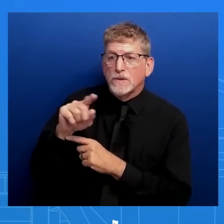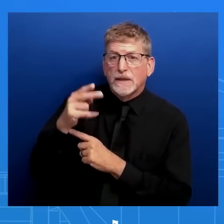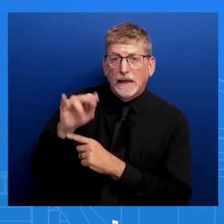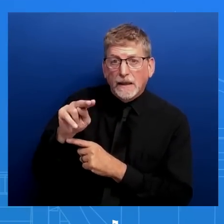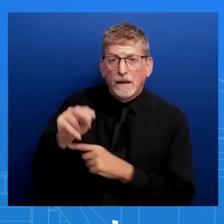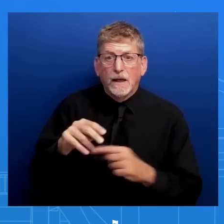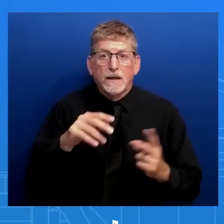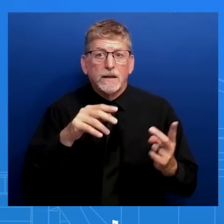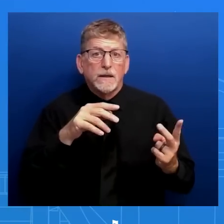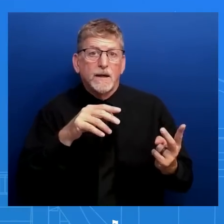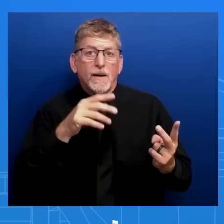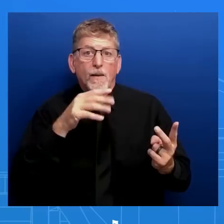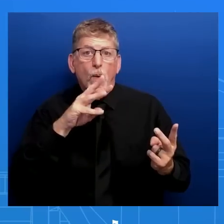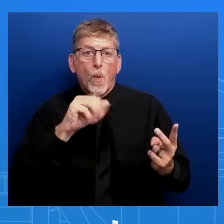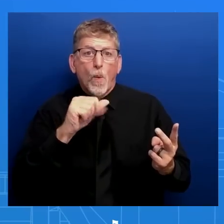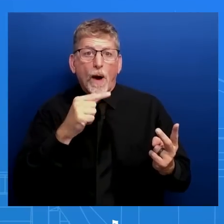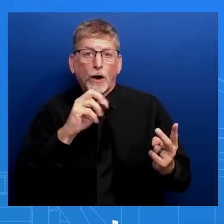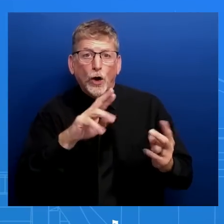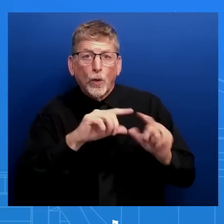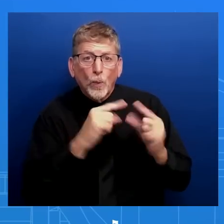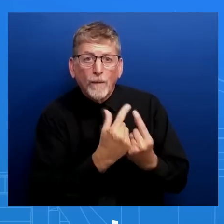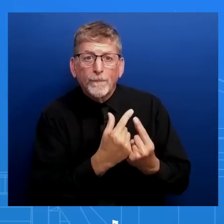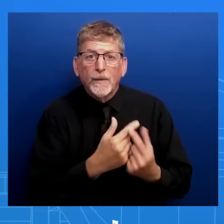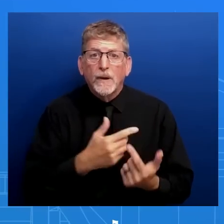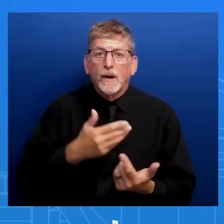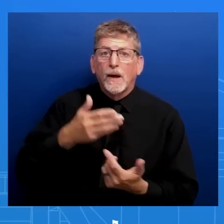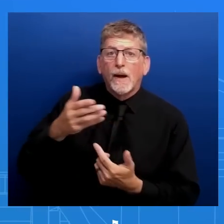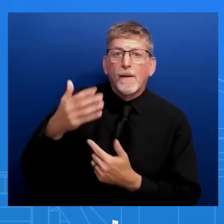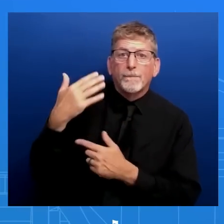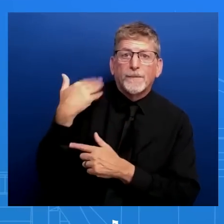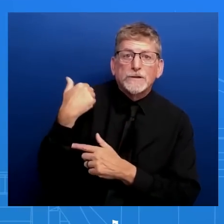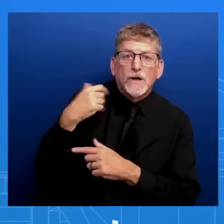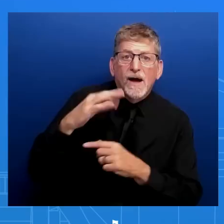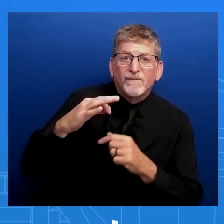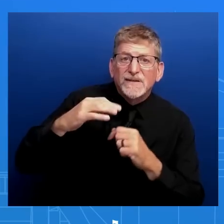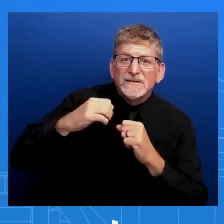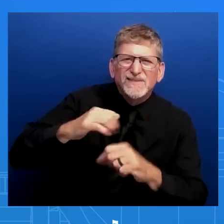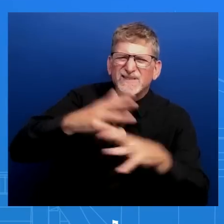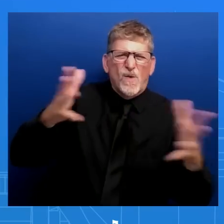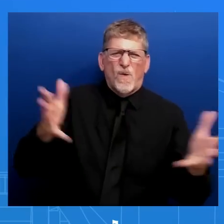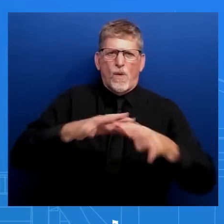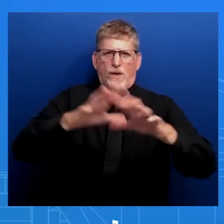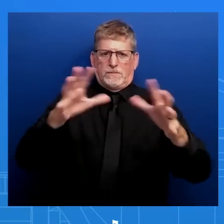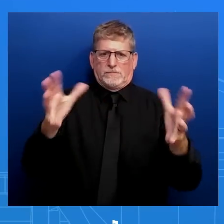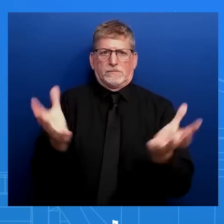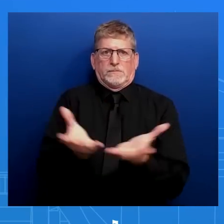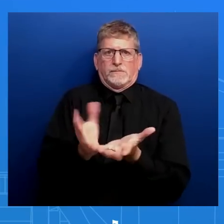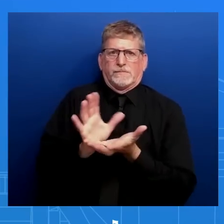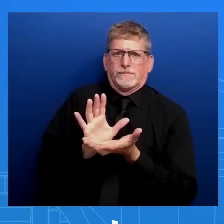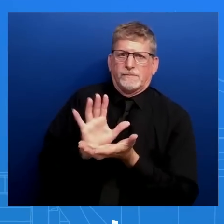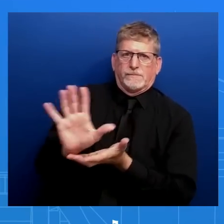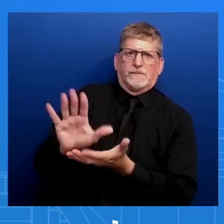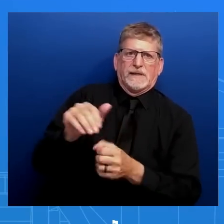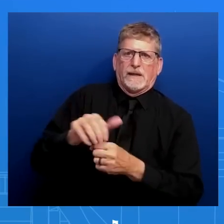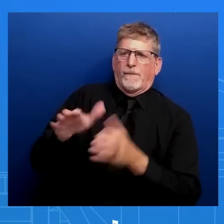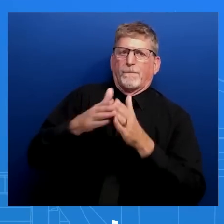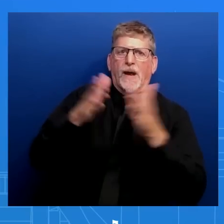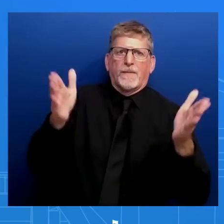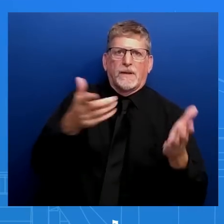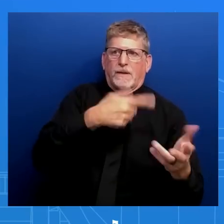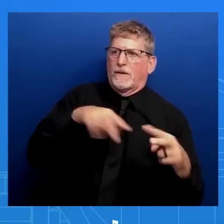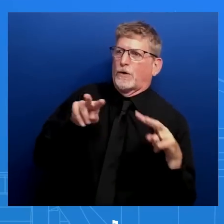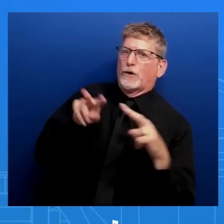Ministry of Defense was playing out in public for all of you to see. The tensions, the frustrations, the anger,